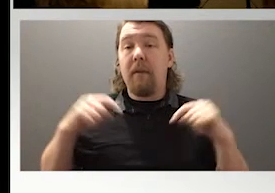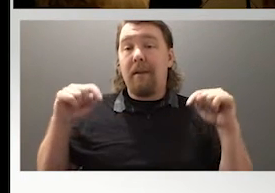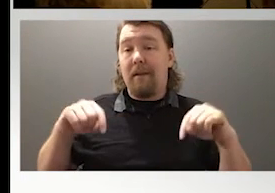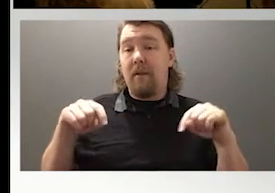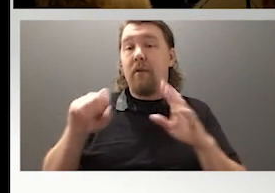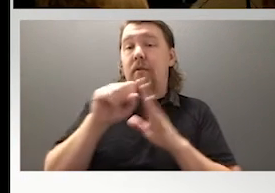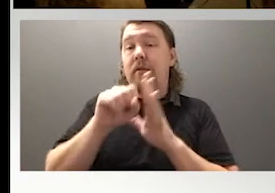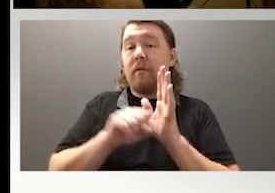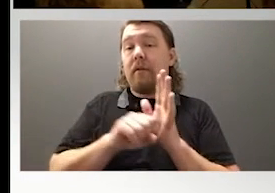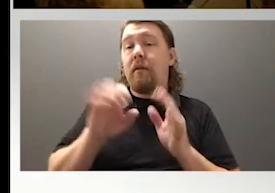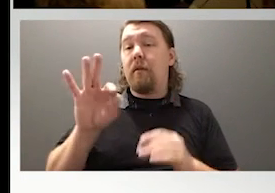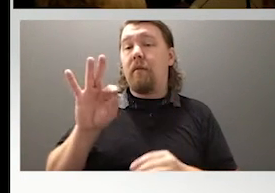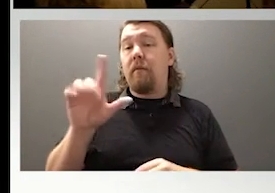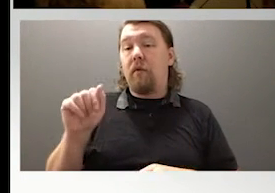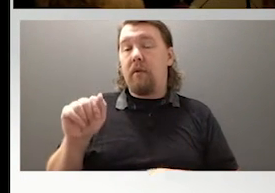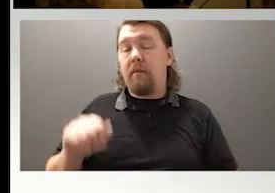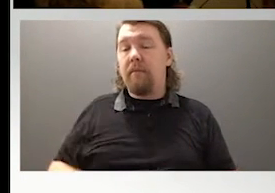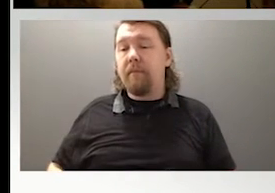in the state of Florida,